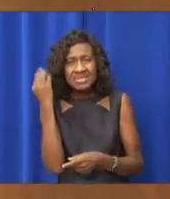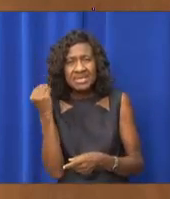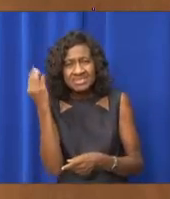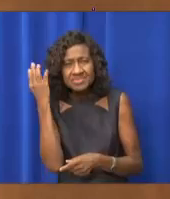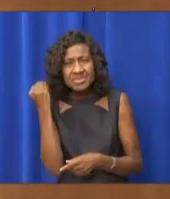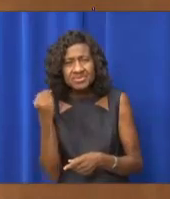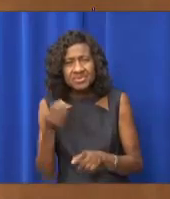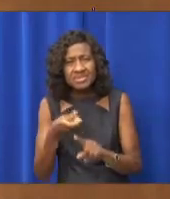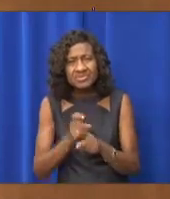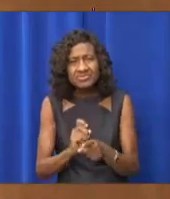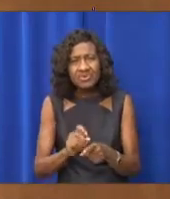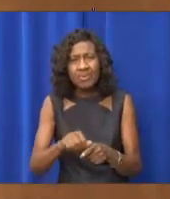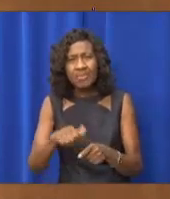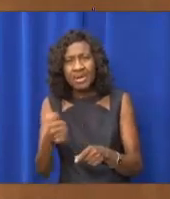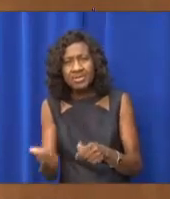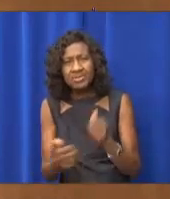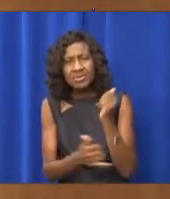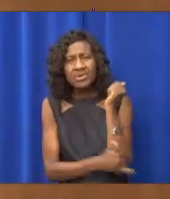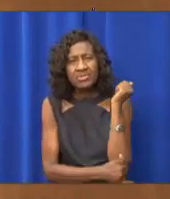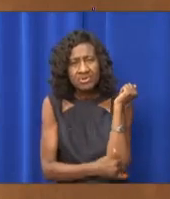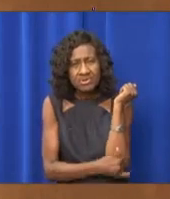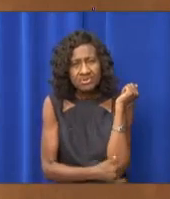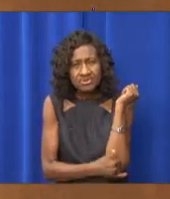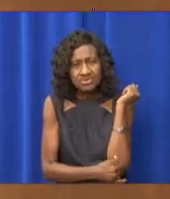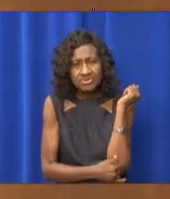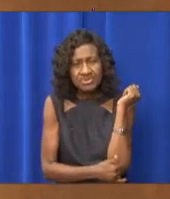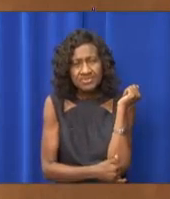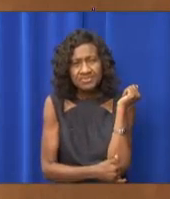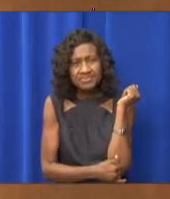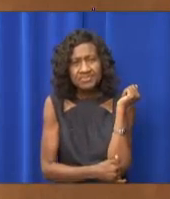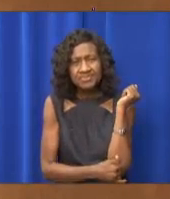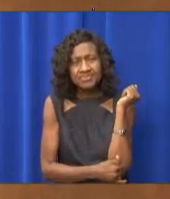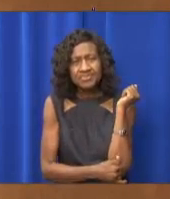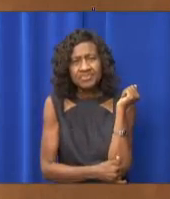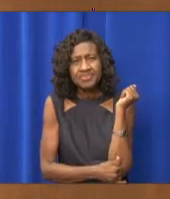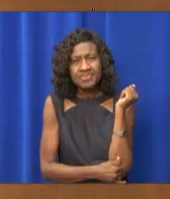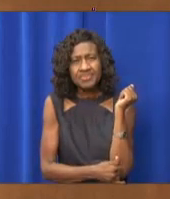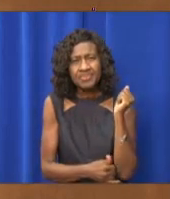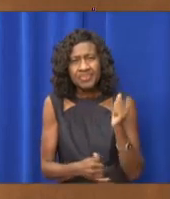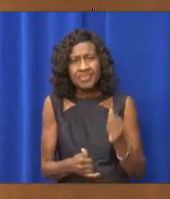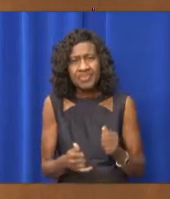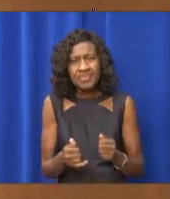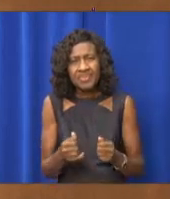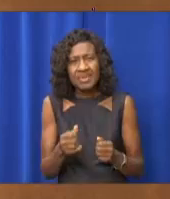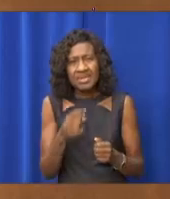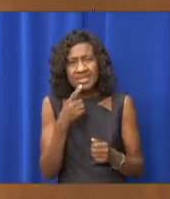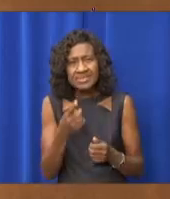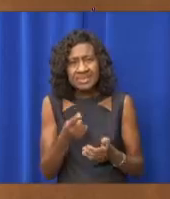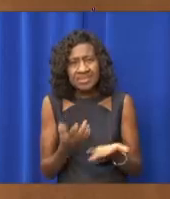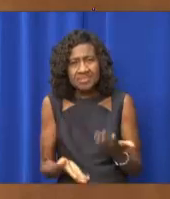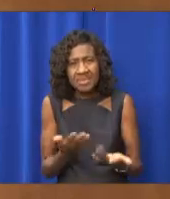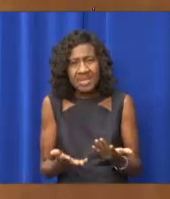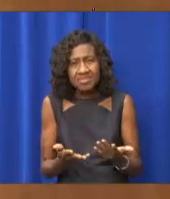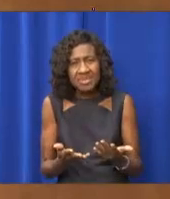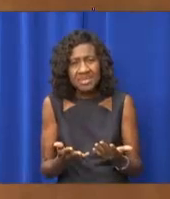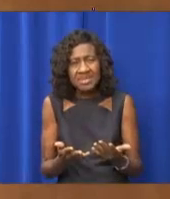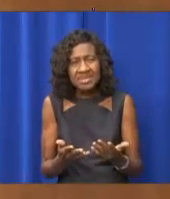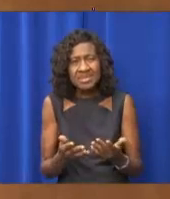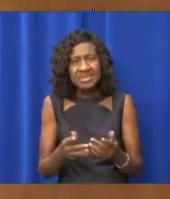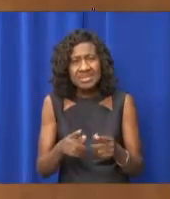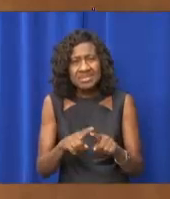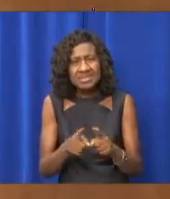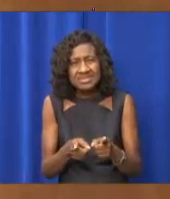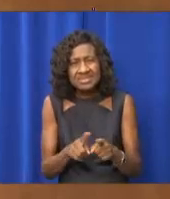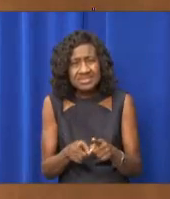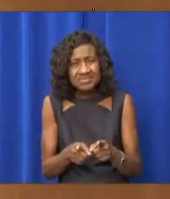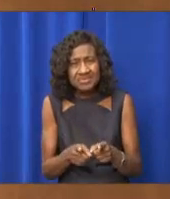particular genotype of the virus that's affecting different people here, whether it's due to the social circumstances, how